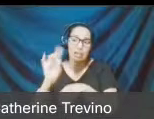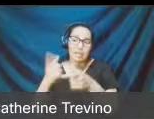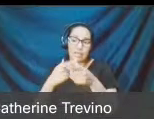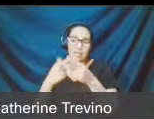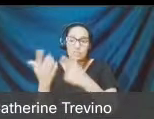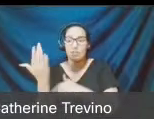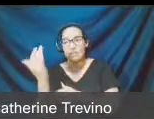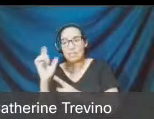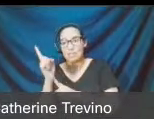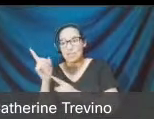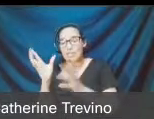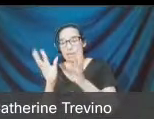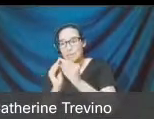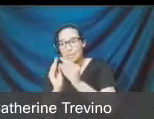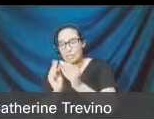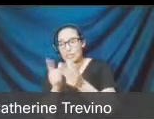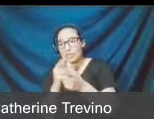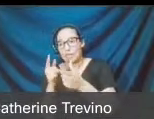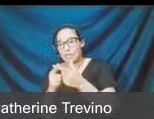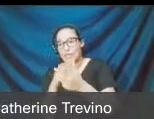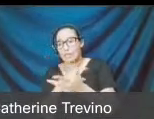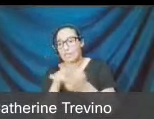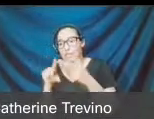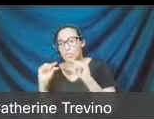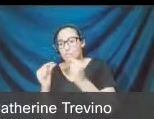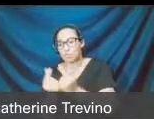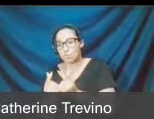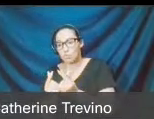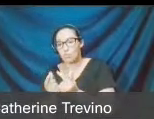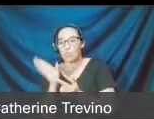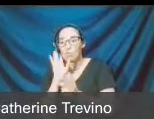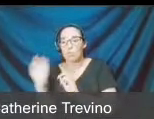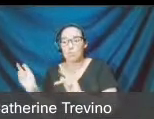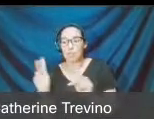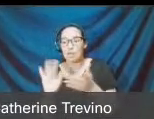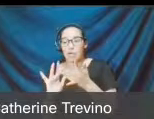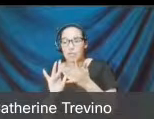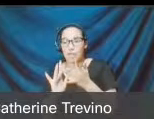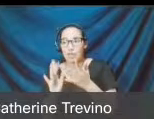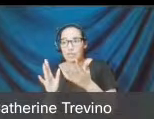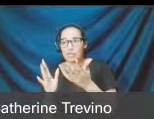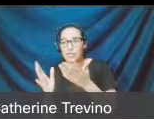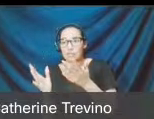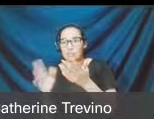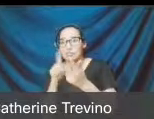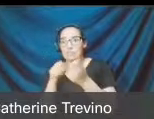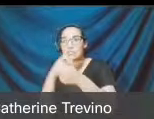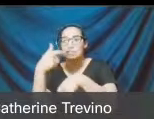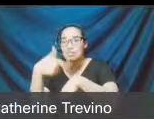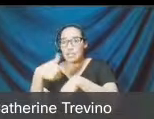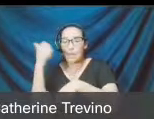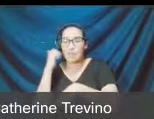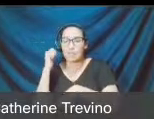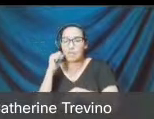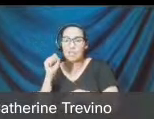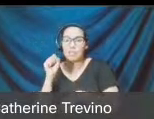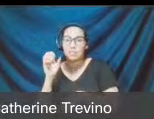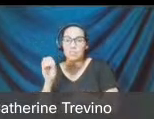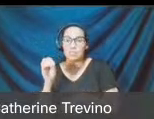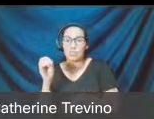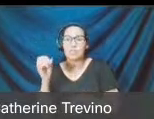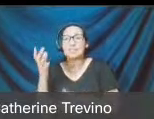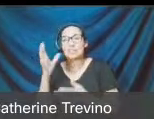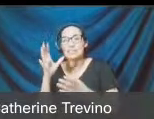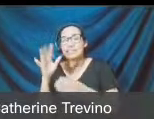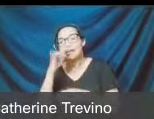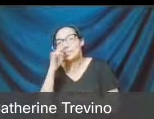meeting. And then this group will be back online at X time every day, so that it's, kids need schedules to